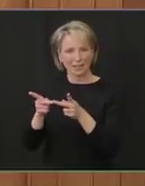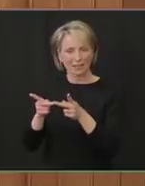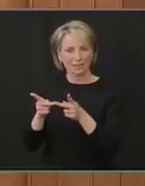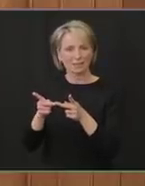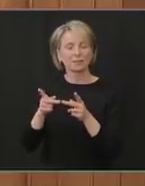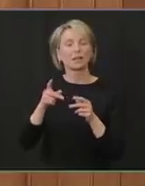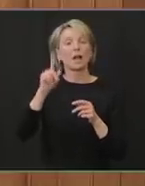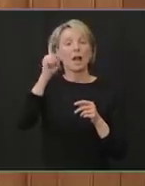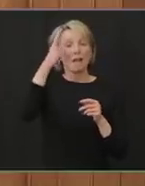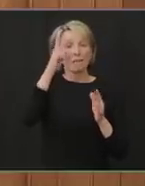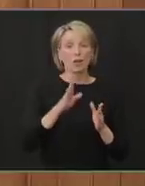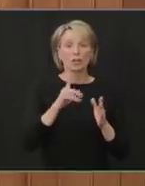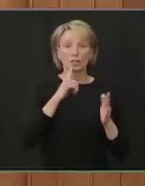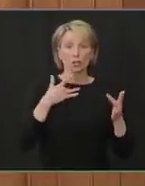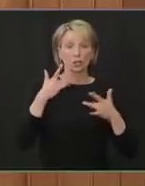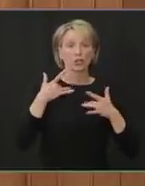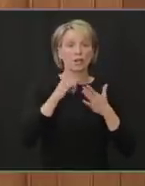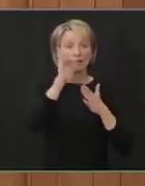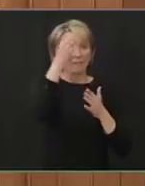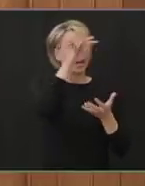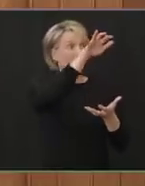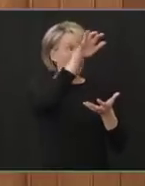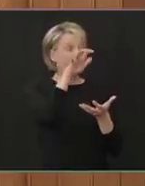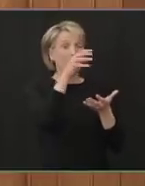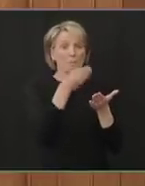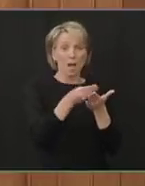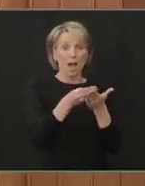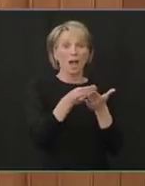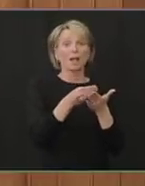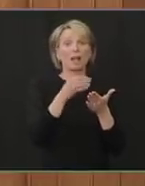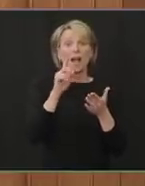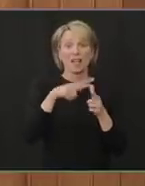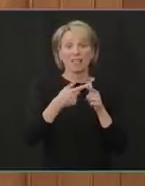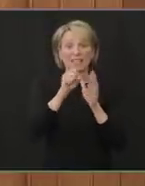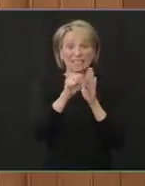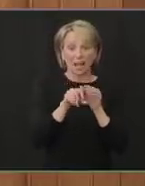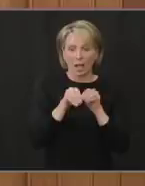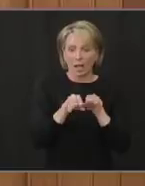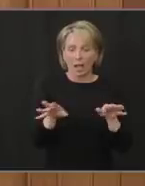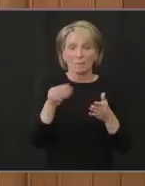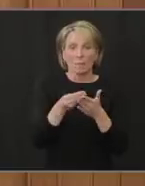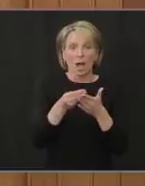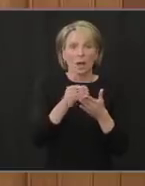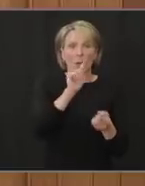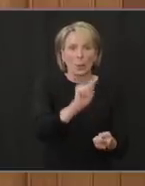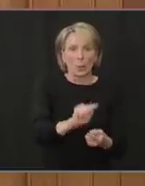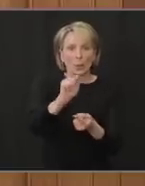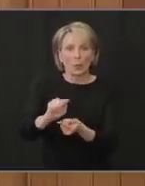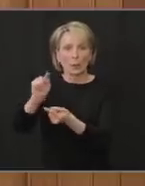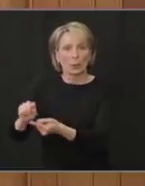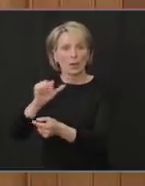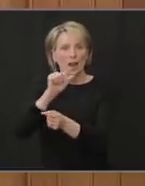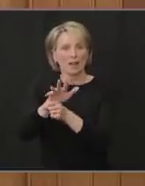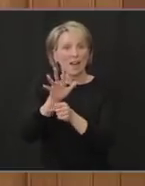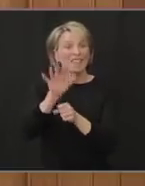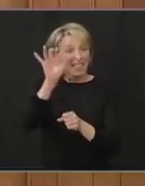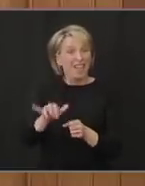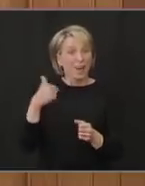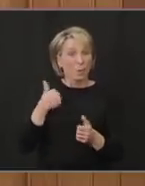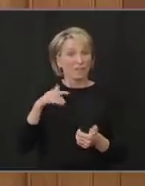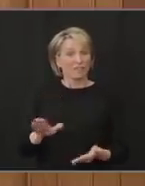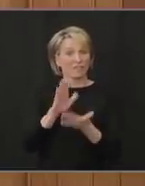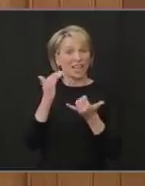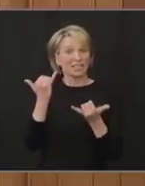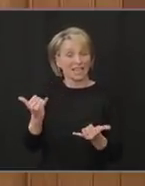so thinly that they won't end up in areas of need. That's what's happening with PPE and tests today, is that they are going to